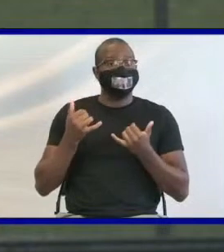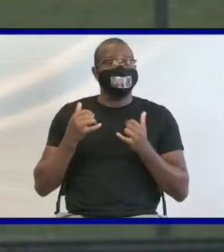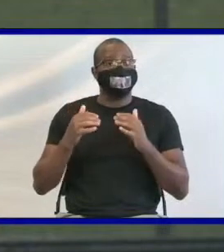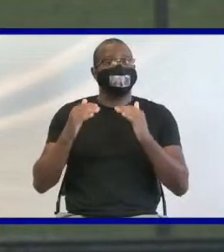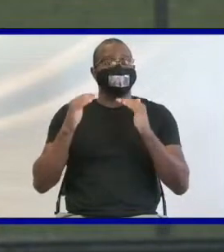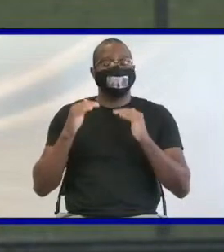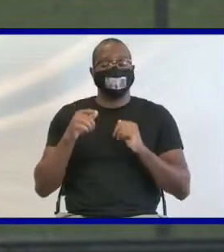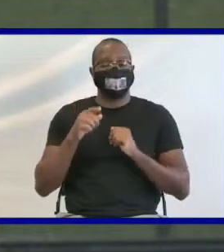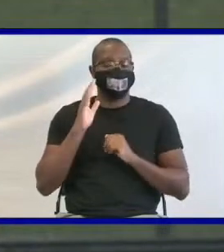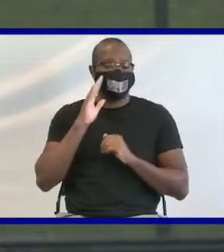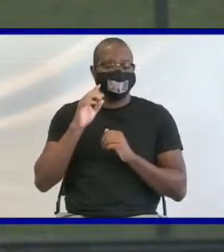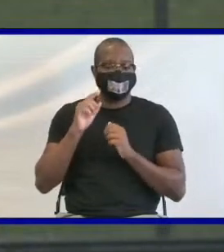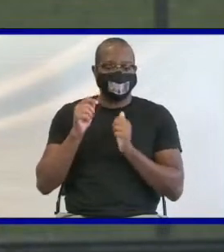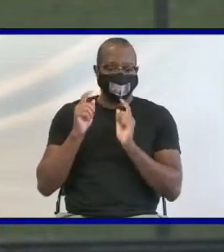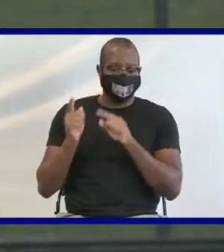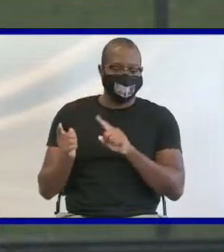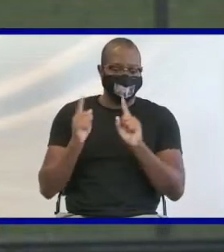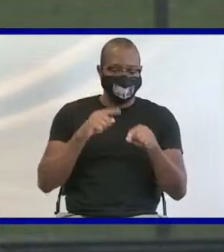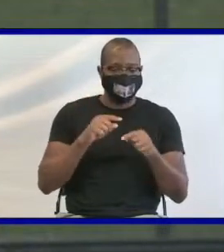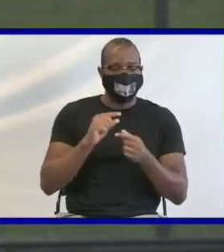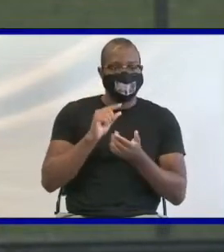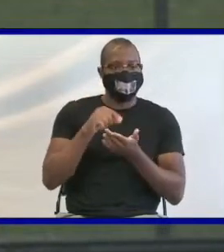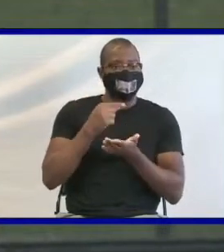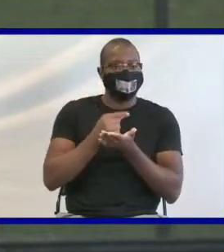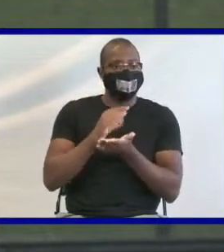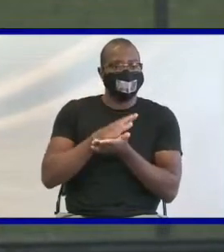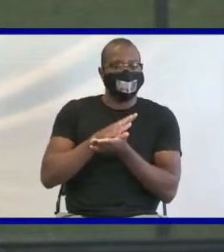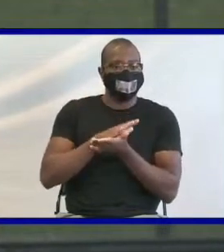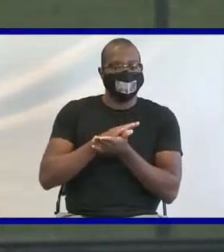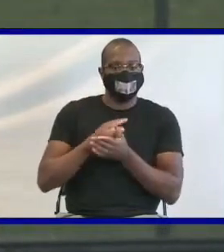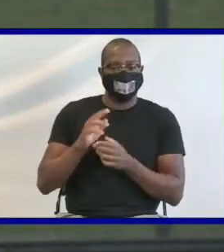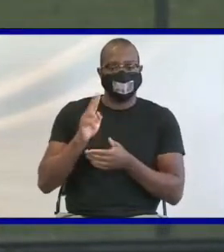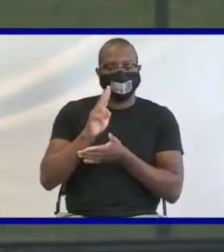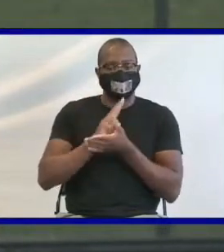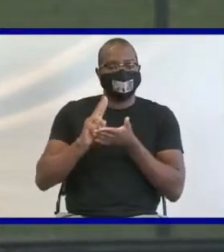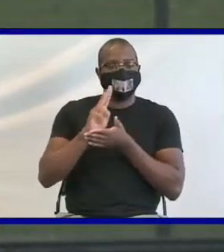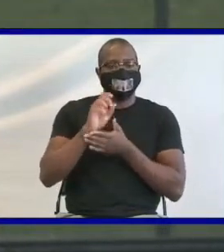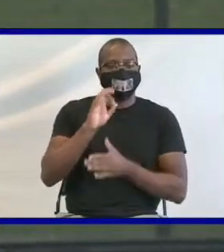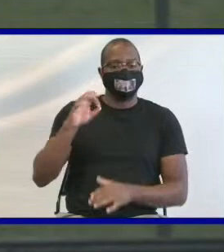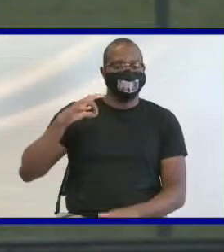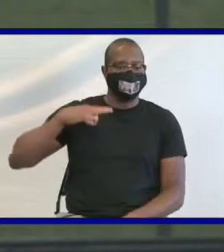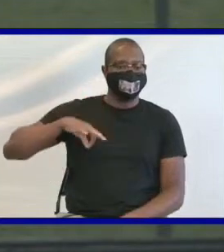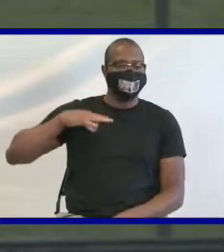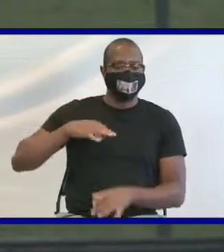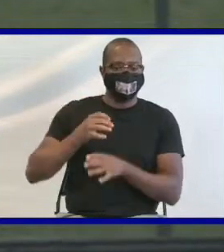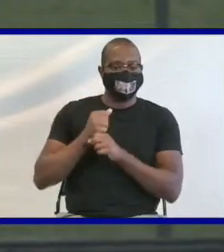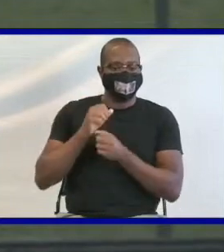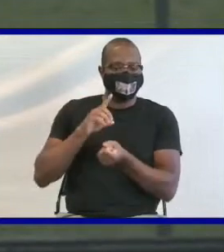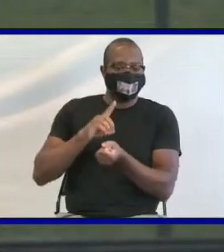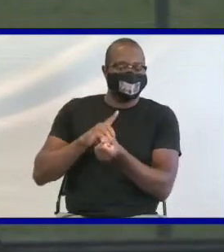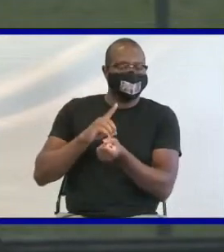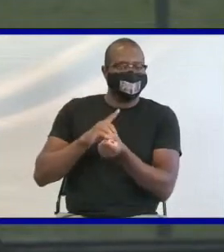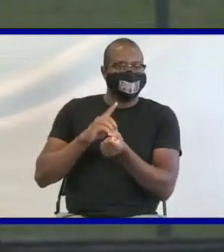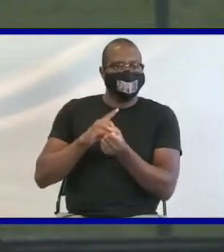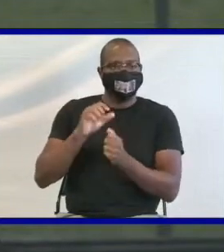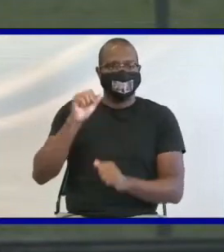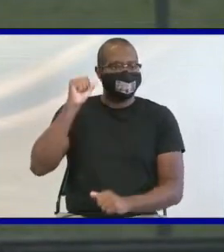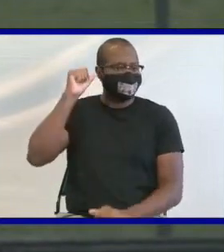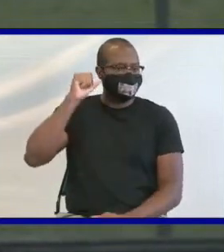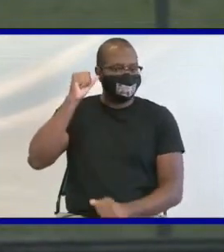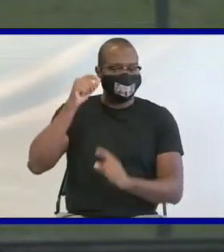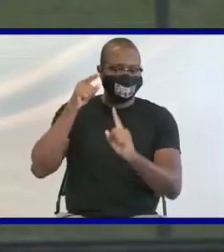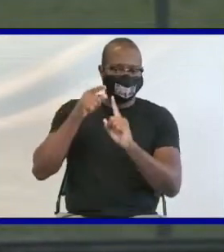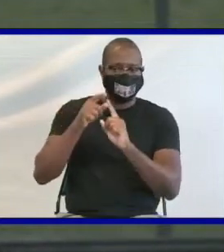adventure as she begins graduate school this fall at the University of Pittsburgh to earn a doctorate in audiology with the goal of working with